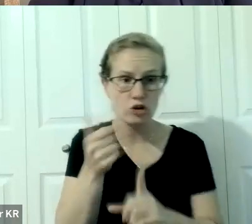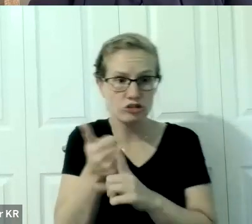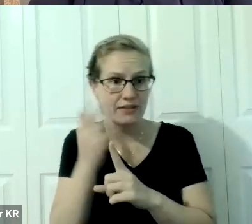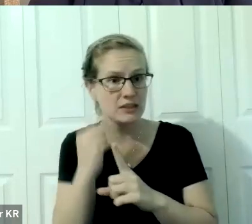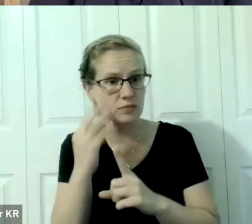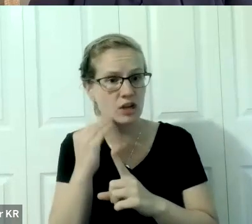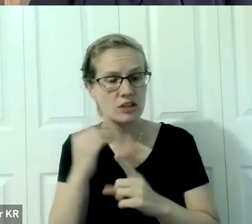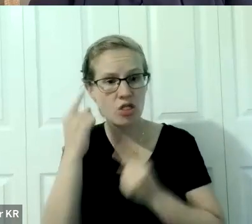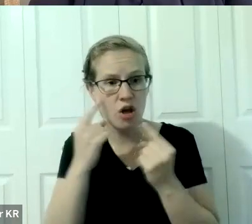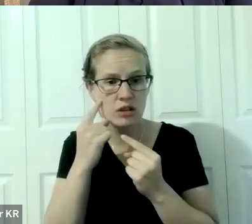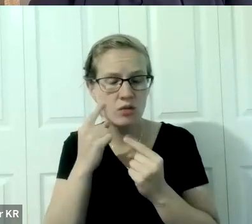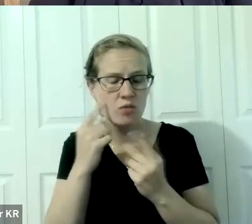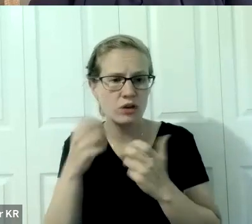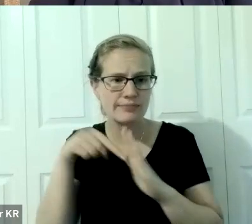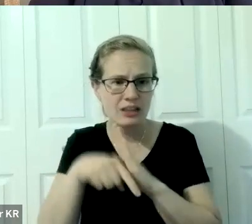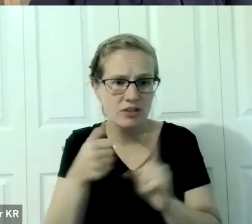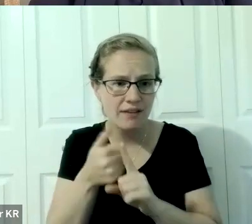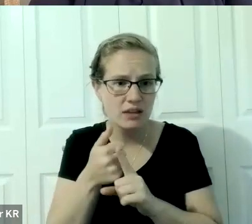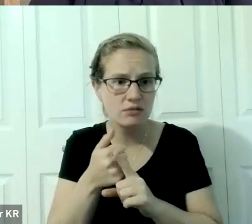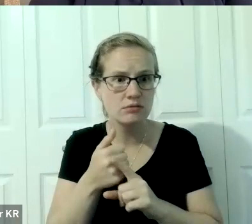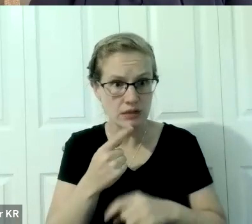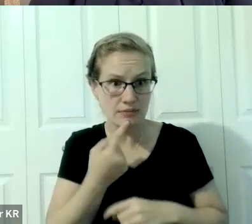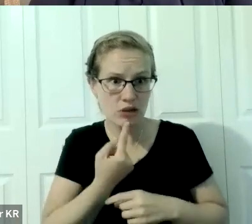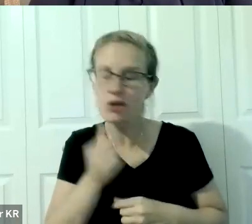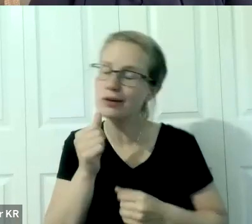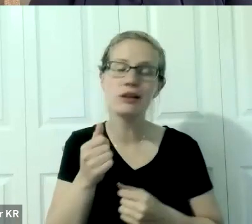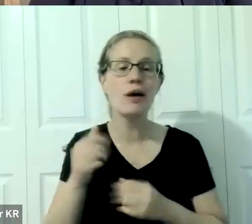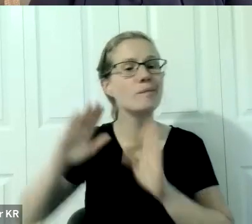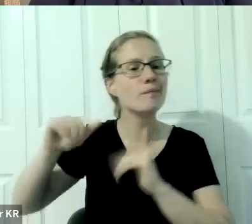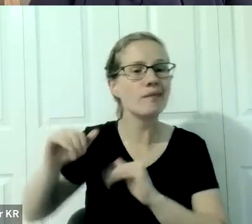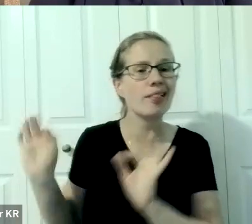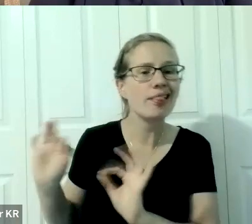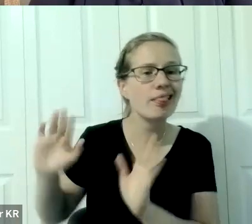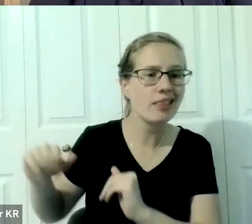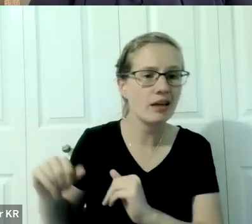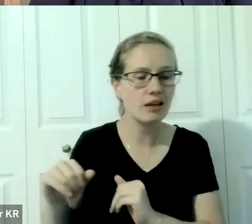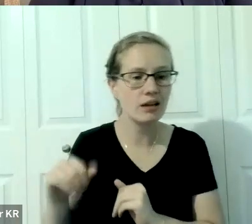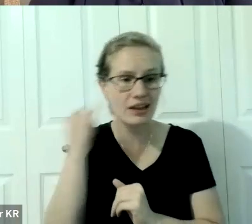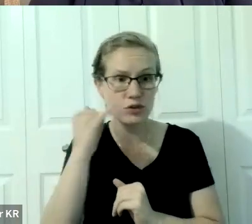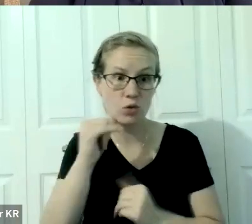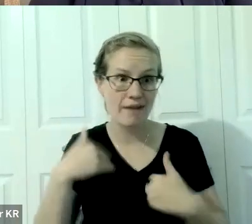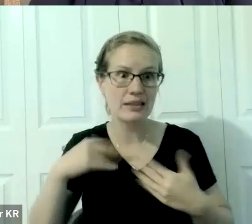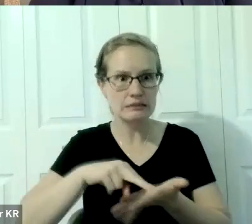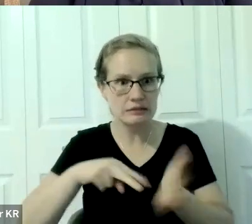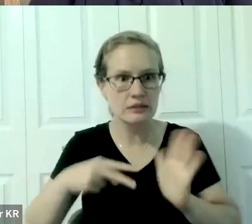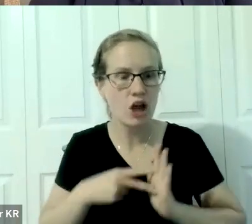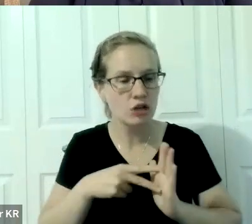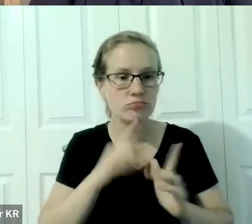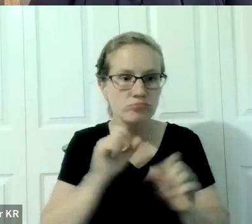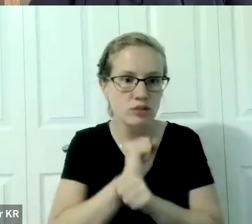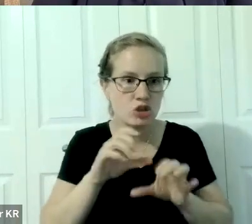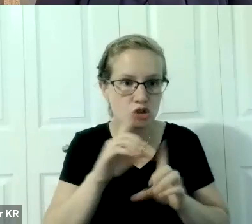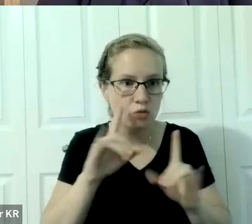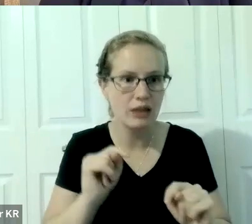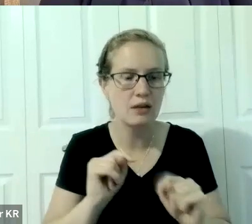suicidal thoughts, take them seriously. Don't blow them off. That's kind of like, even if you don't have an intention of acting on